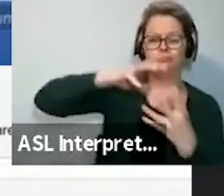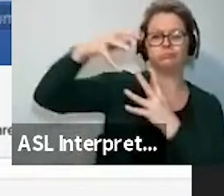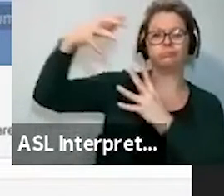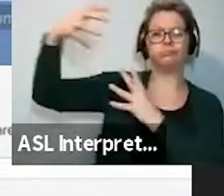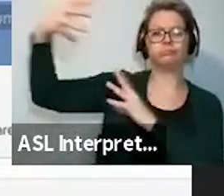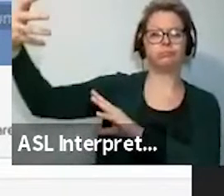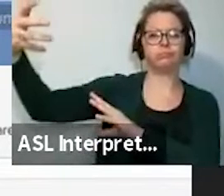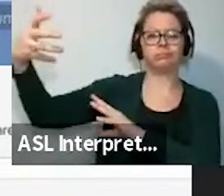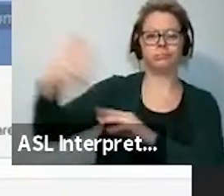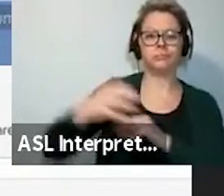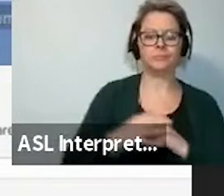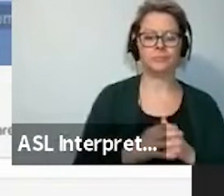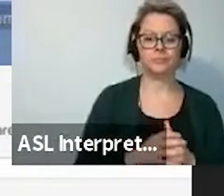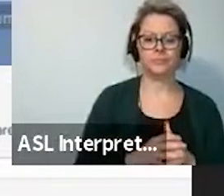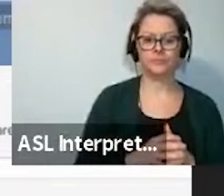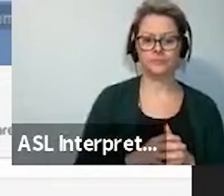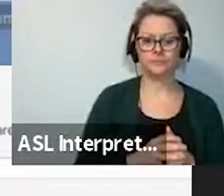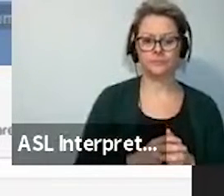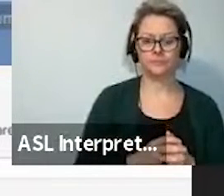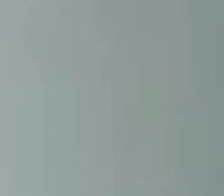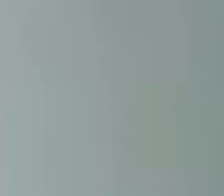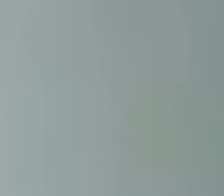disorder.